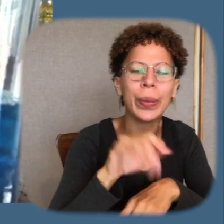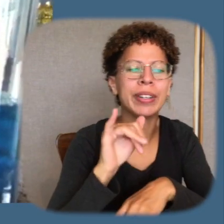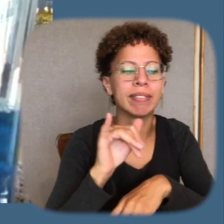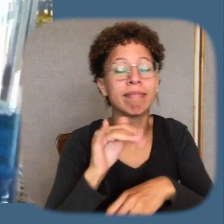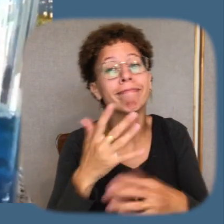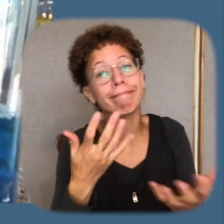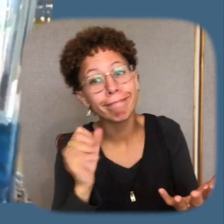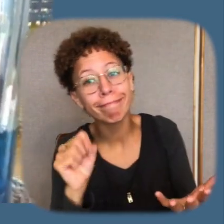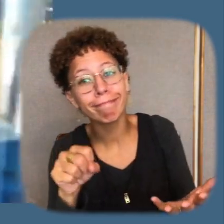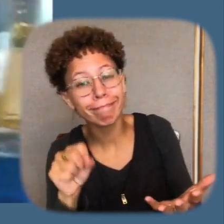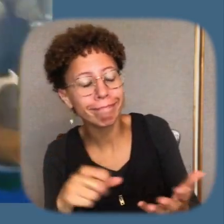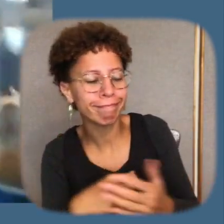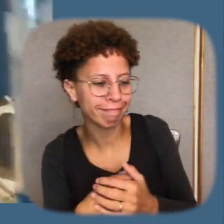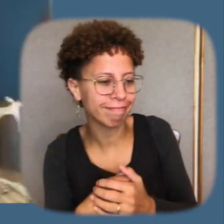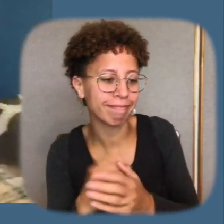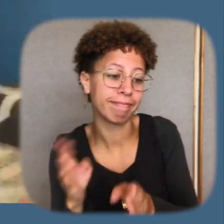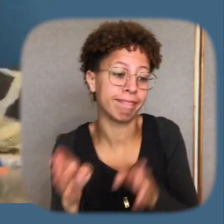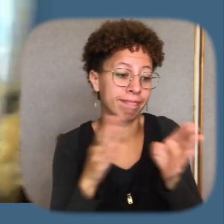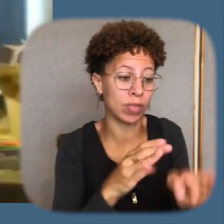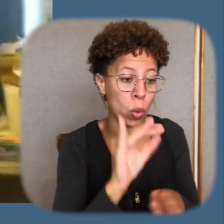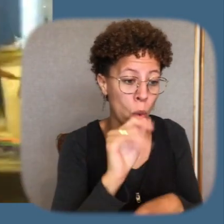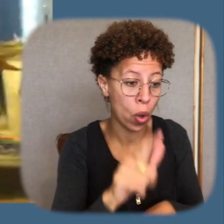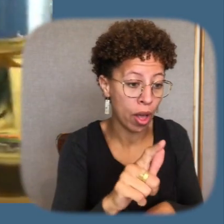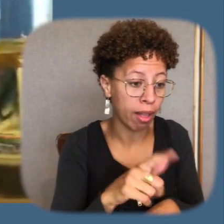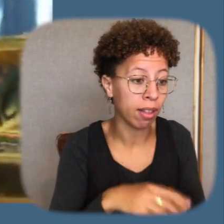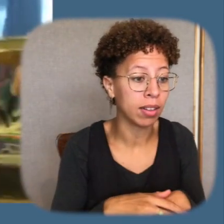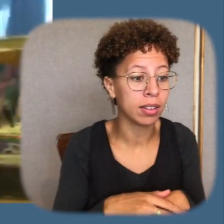Lego. Okay. Okay, what about in the oil?